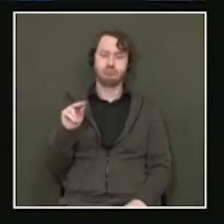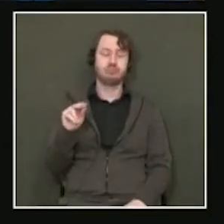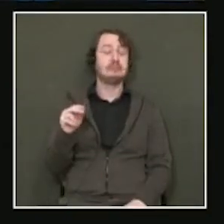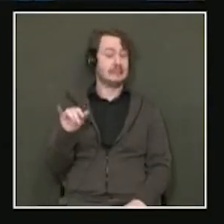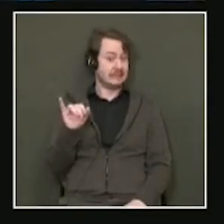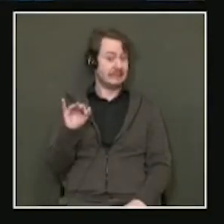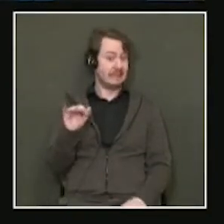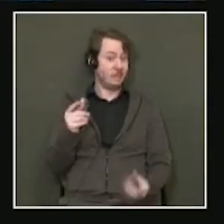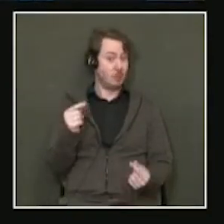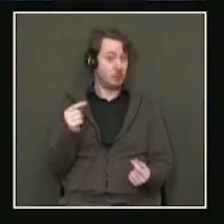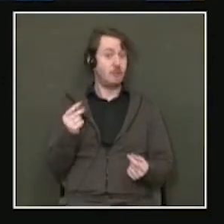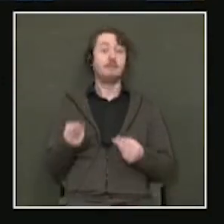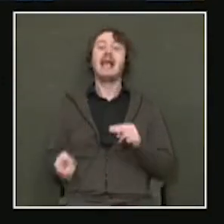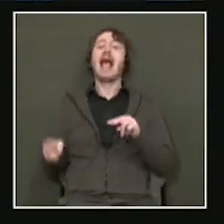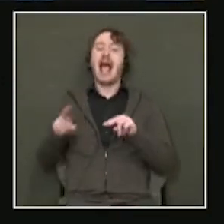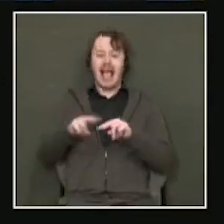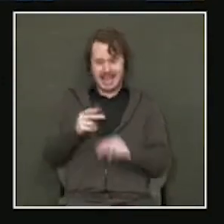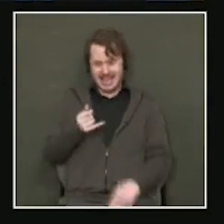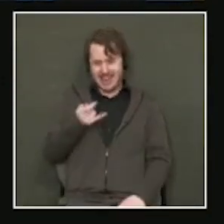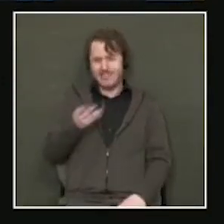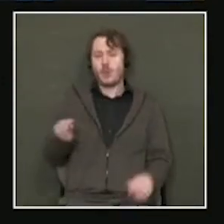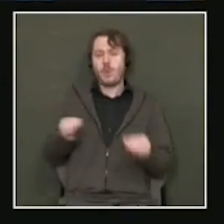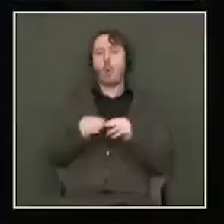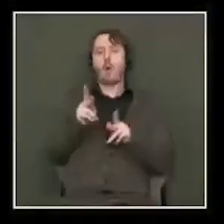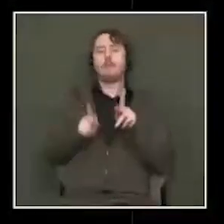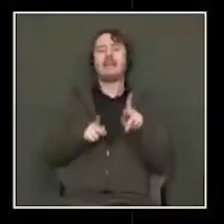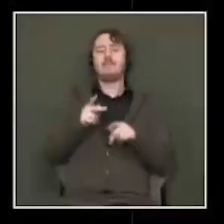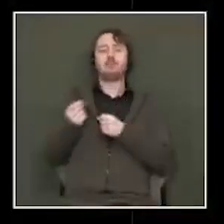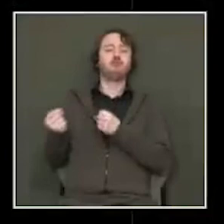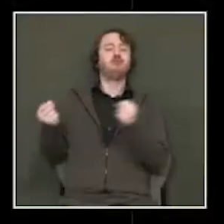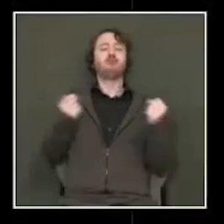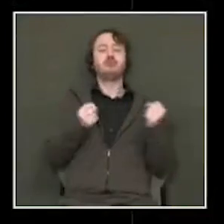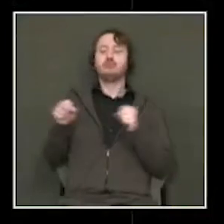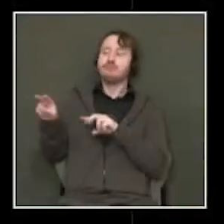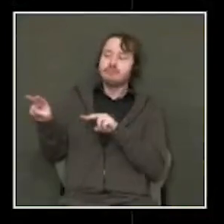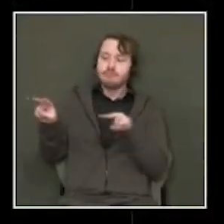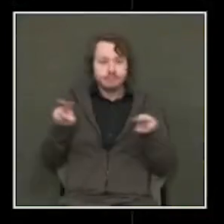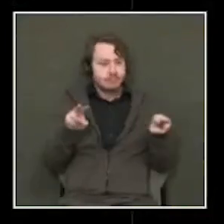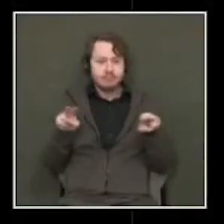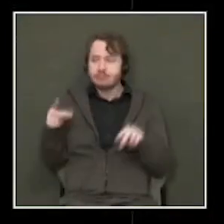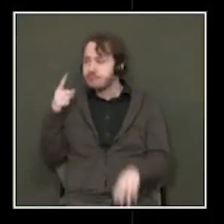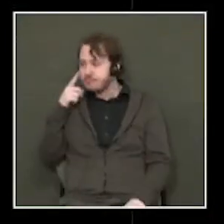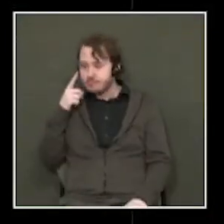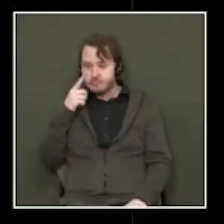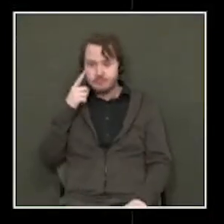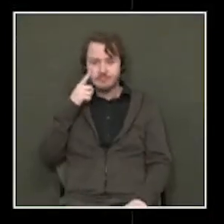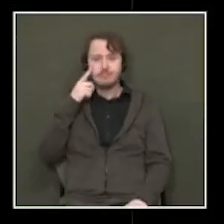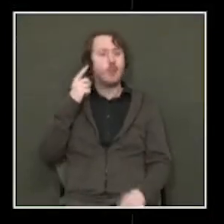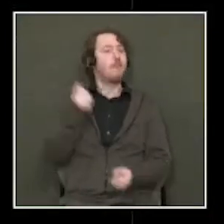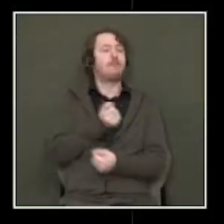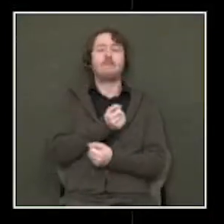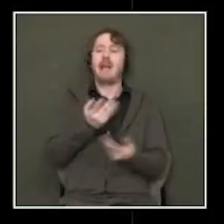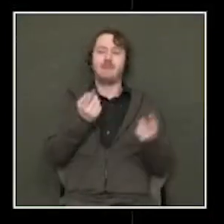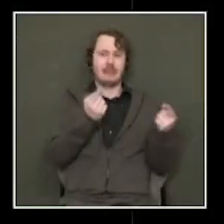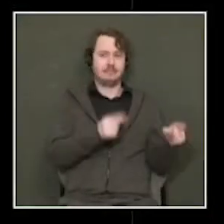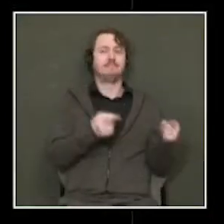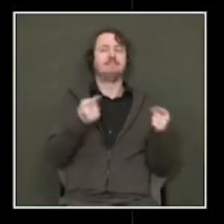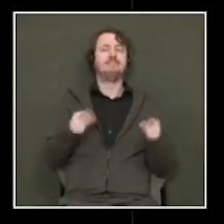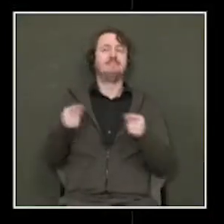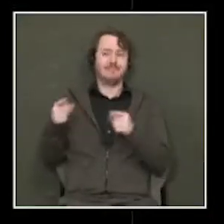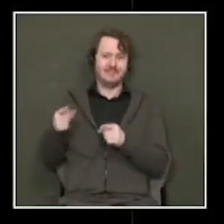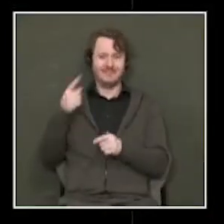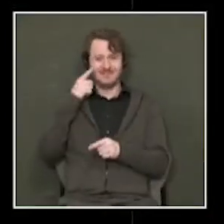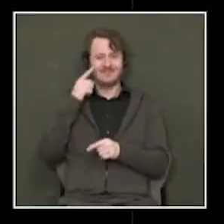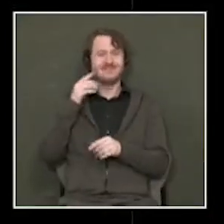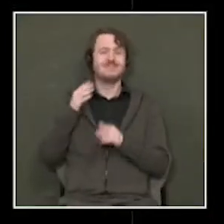we probably add a few more folks to the road. We're keeping eyes on all of the interstates,